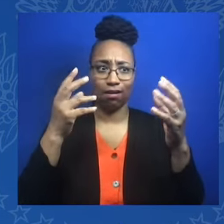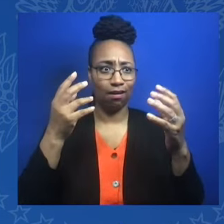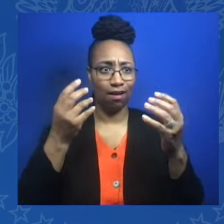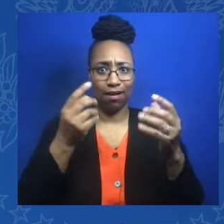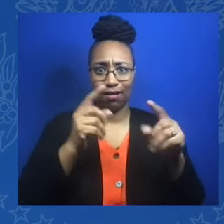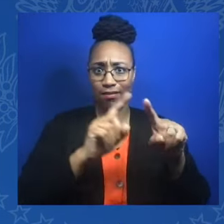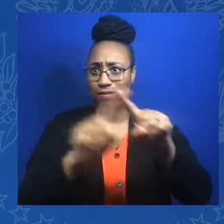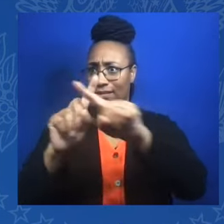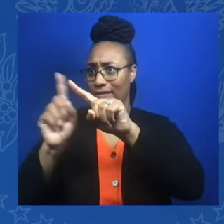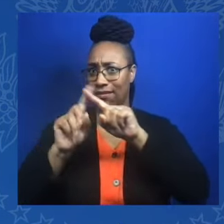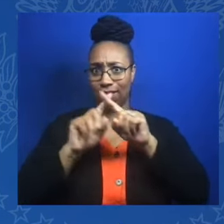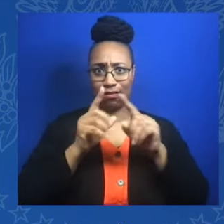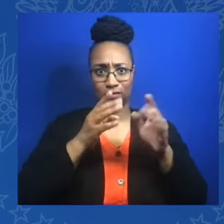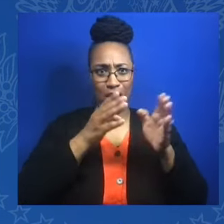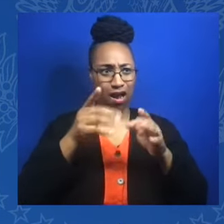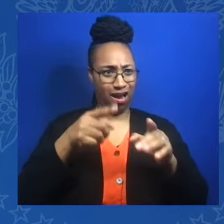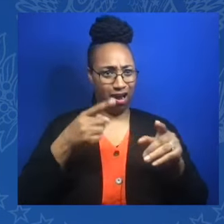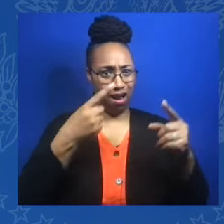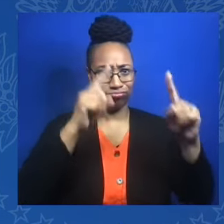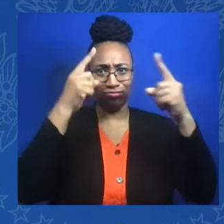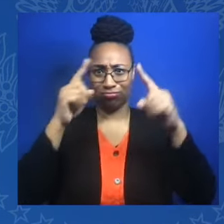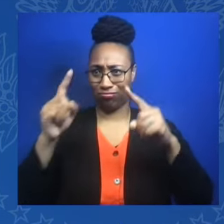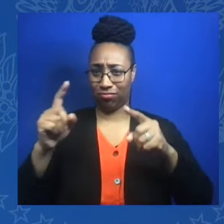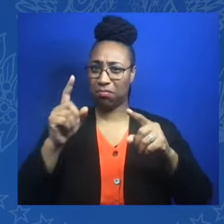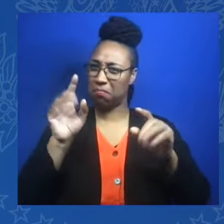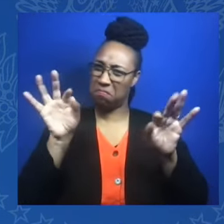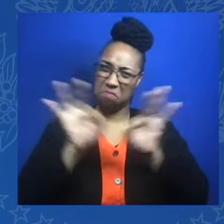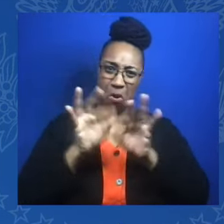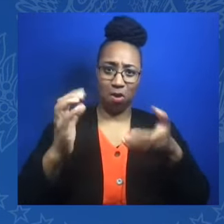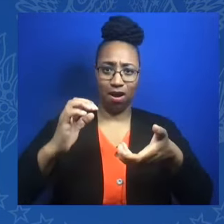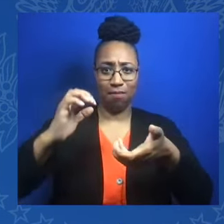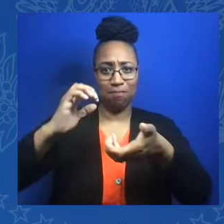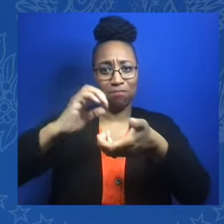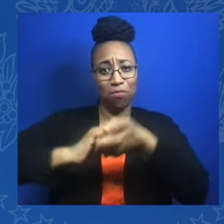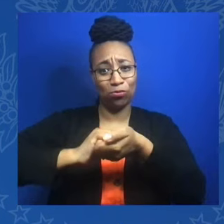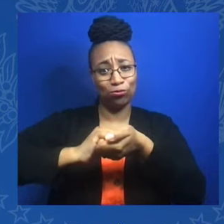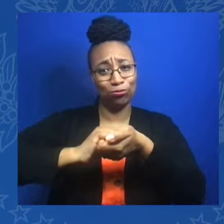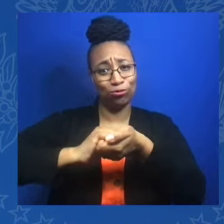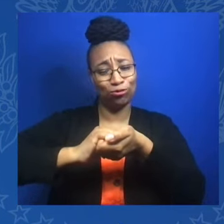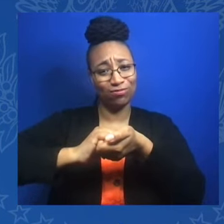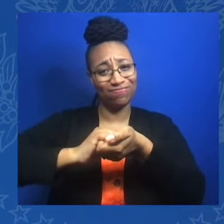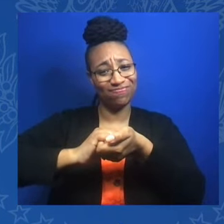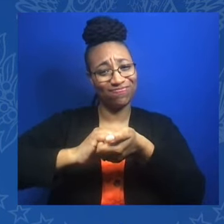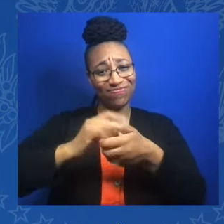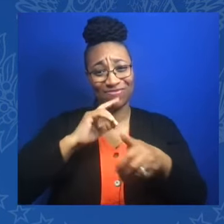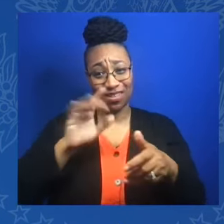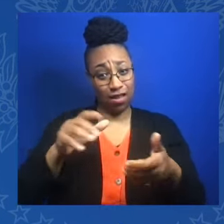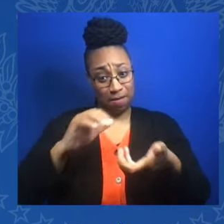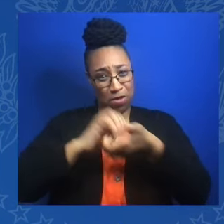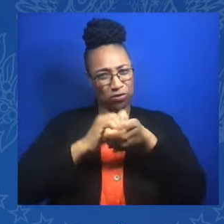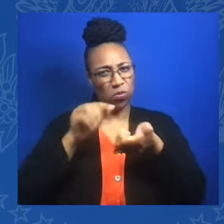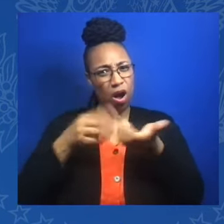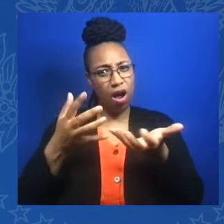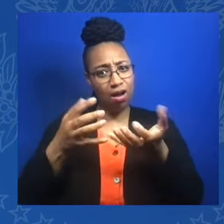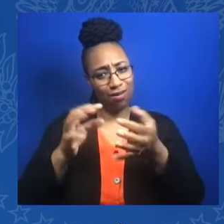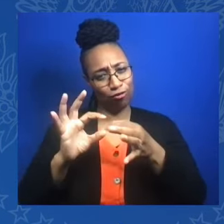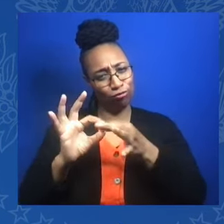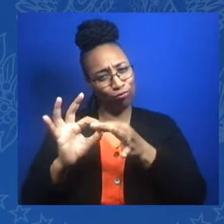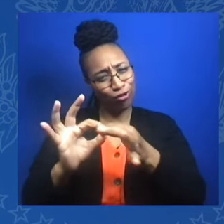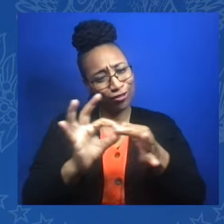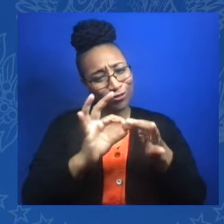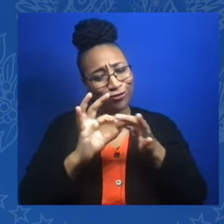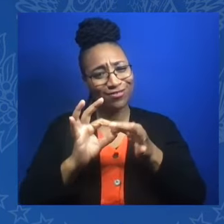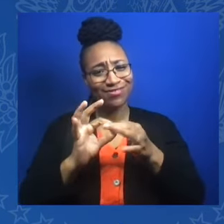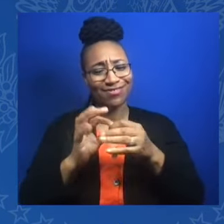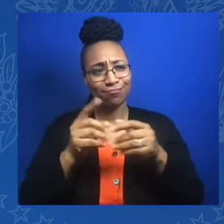take our friendship, this cooperation, these shared values for granted. Permettez-moi maintenant d'inviter